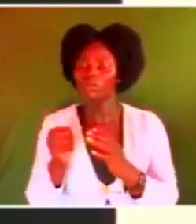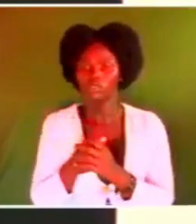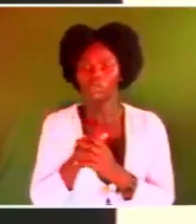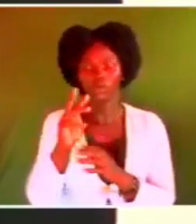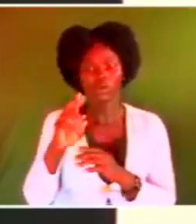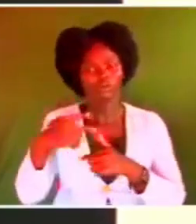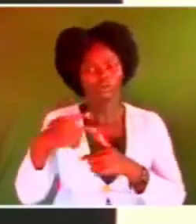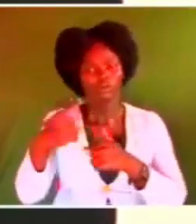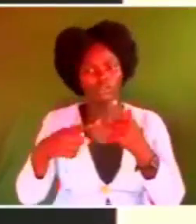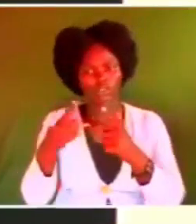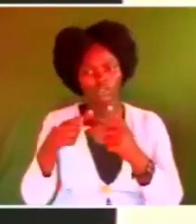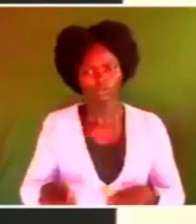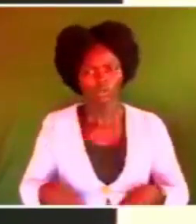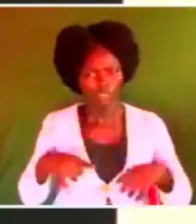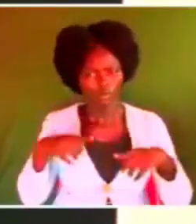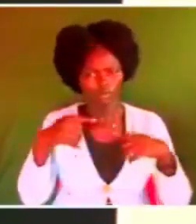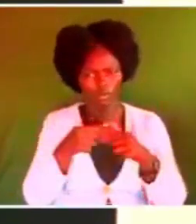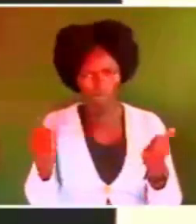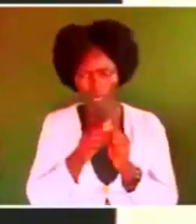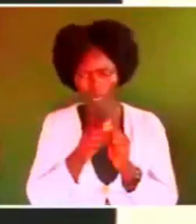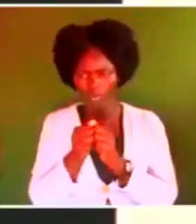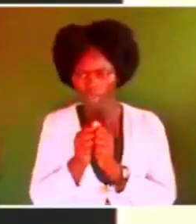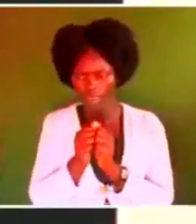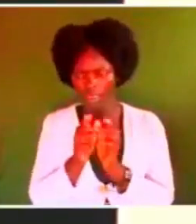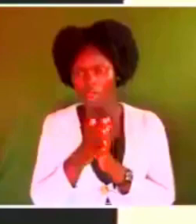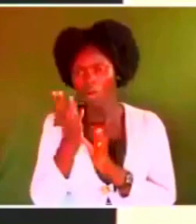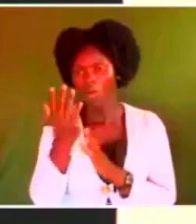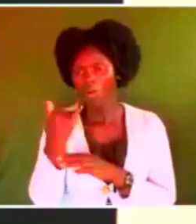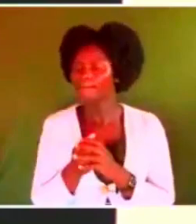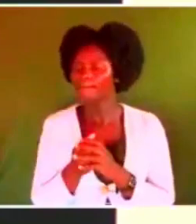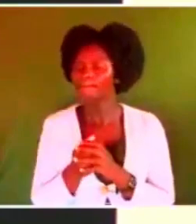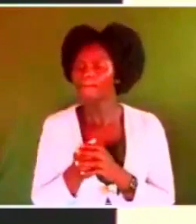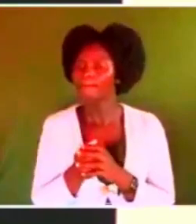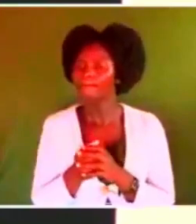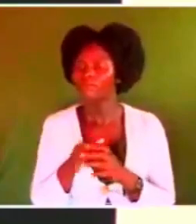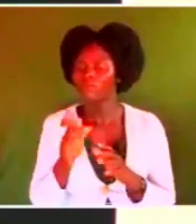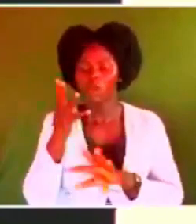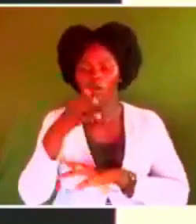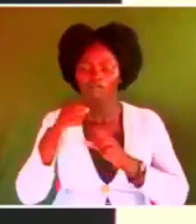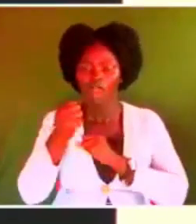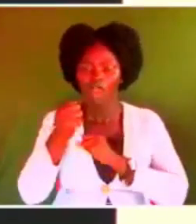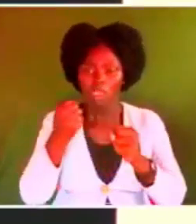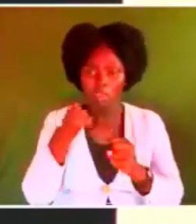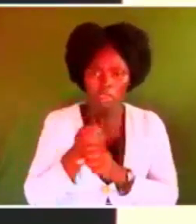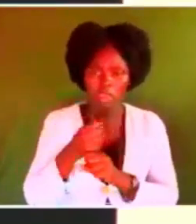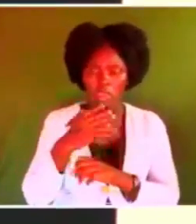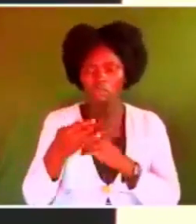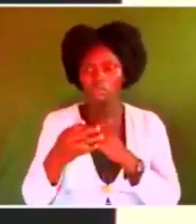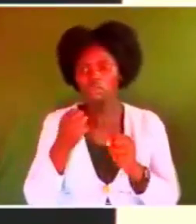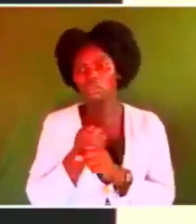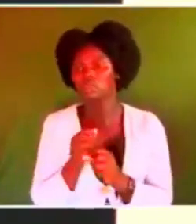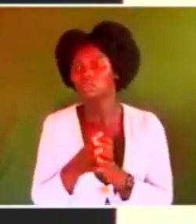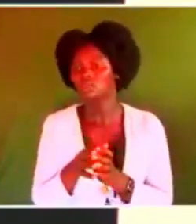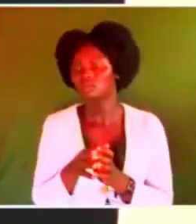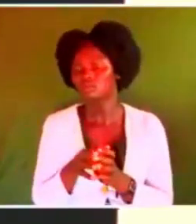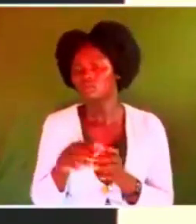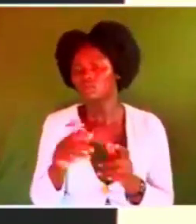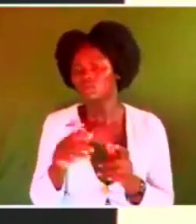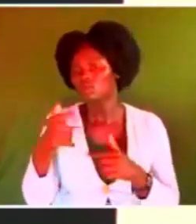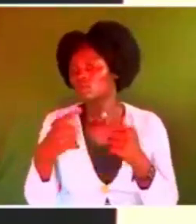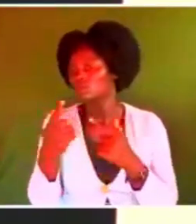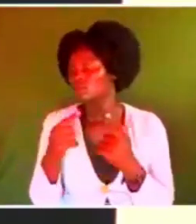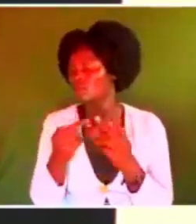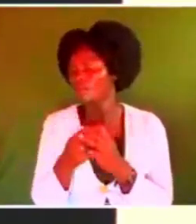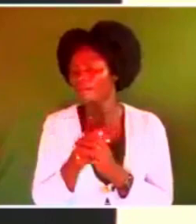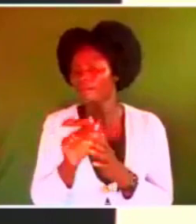because we see nothing unusual, because these are communities that have lived over the years and continue to intermarry. So, Your Excellency, we have the